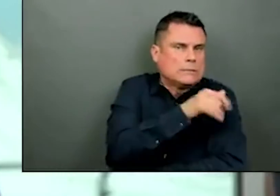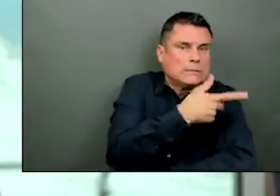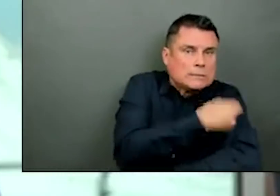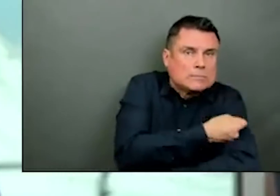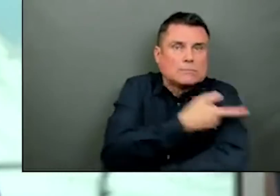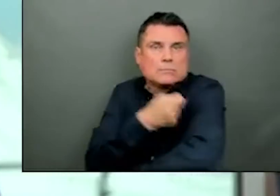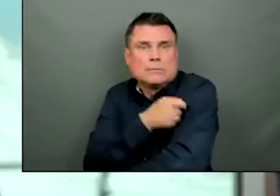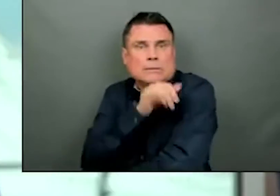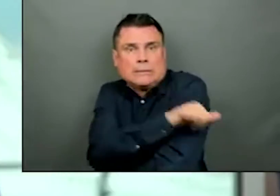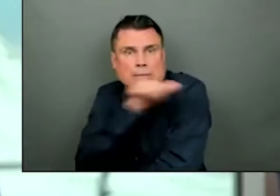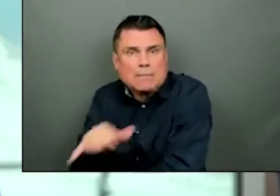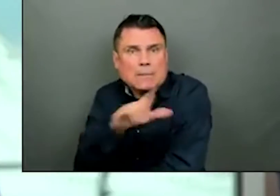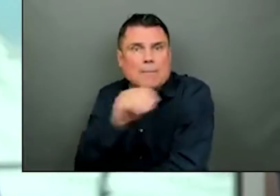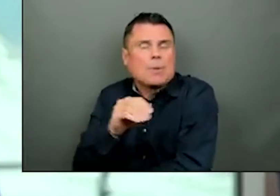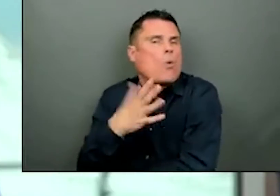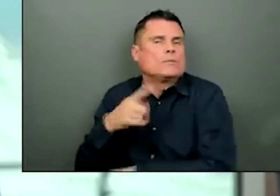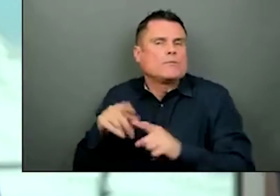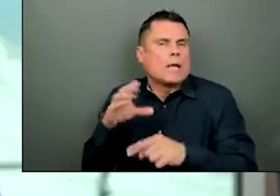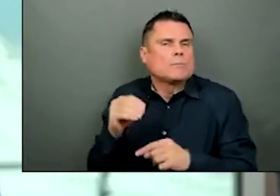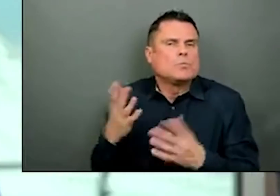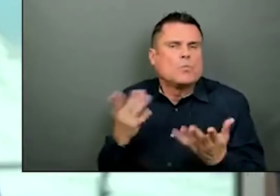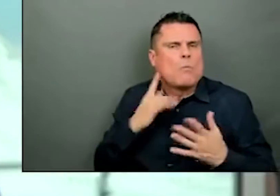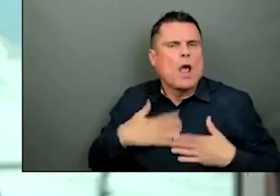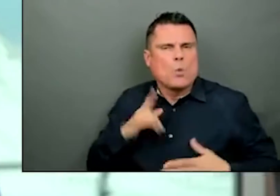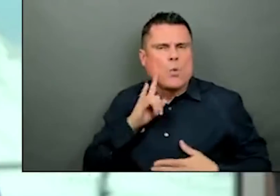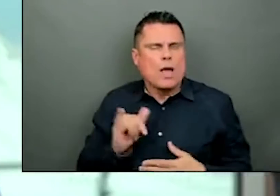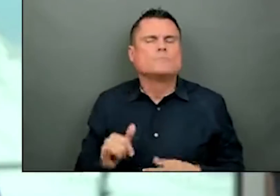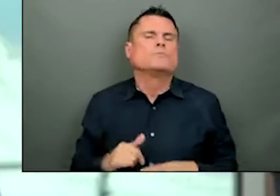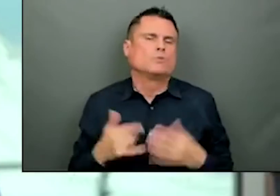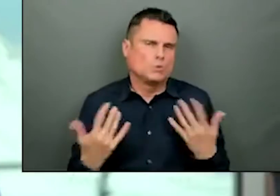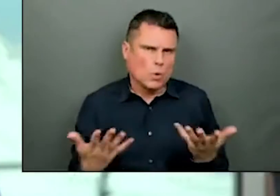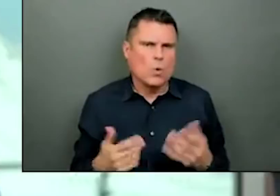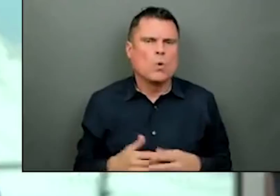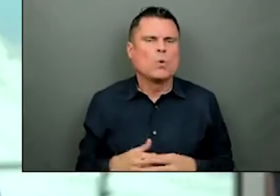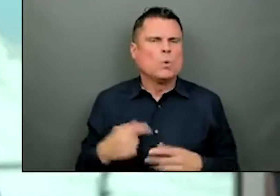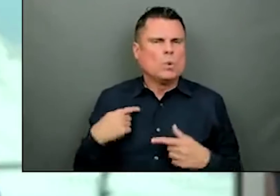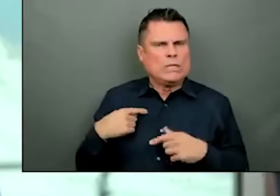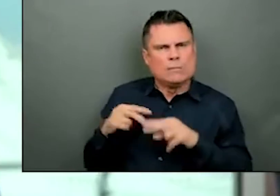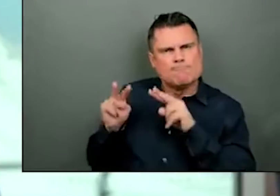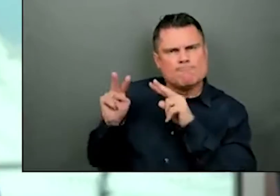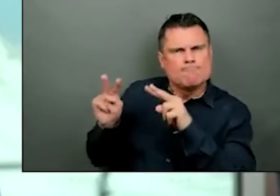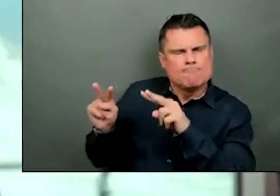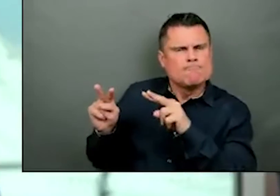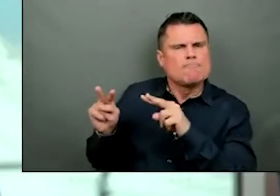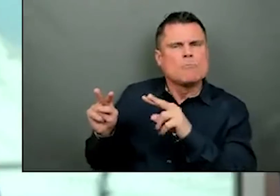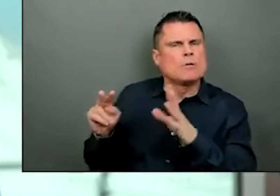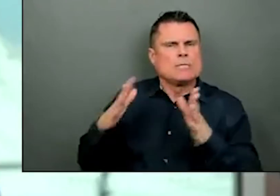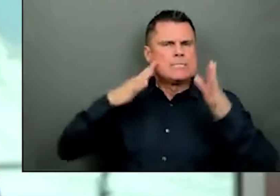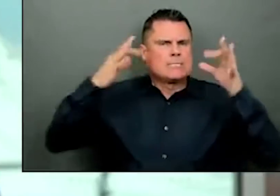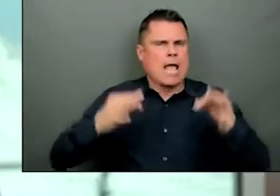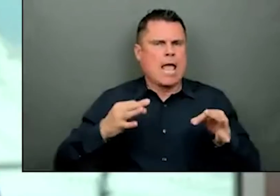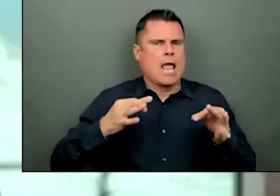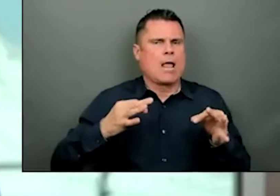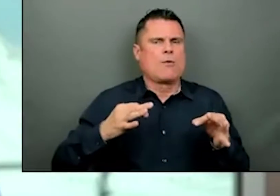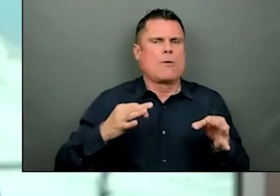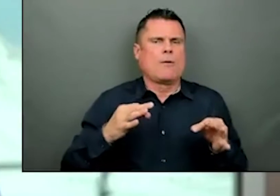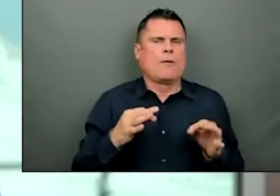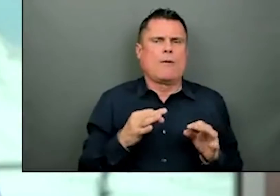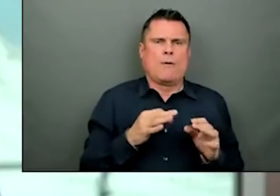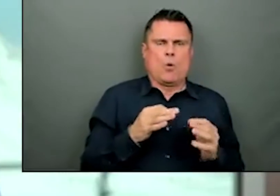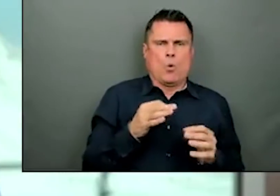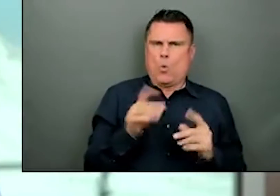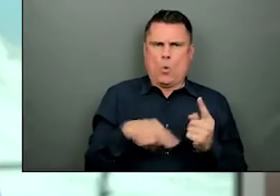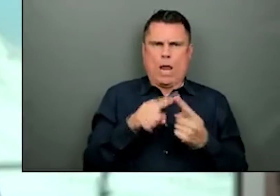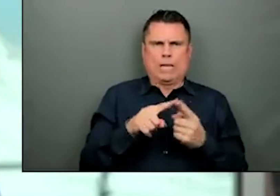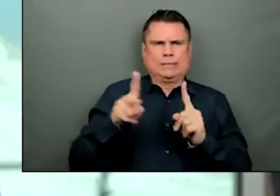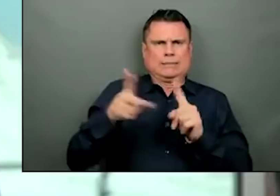best interval for that. So we are responding, as I said, to a safety signal, and when we get more information, we will update